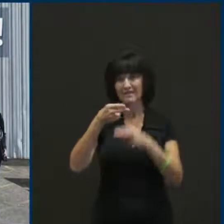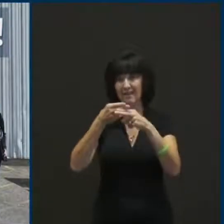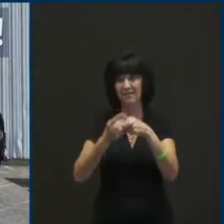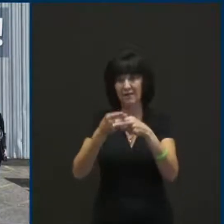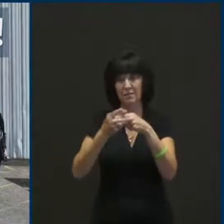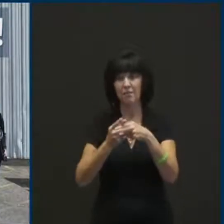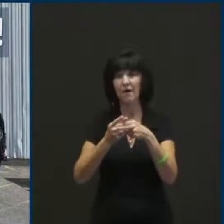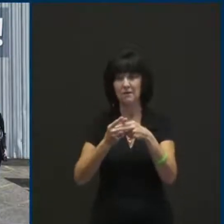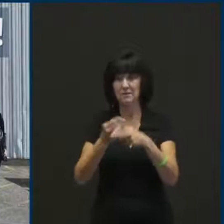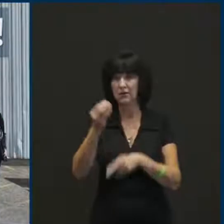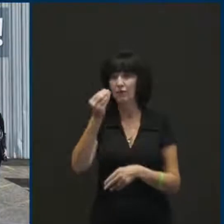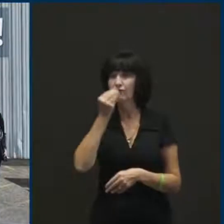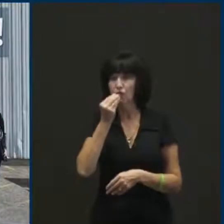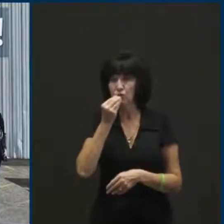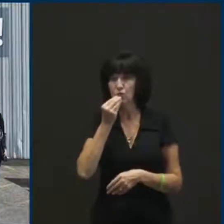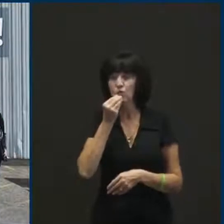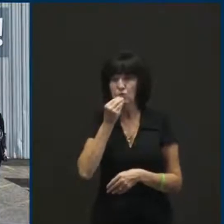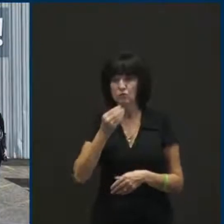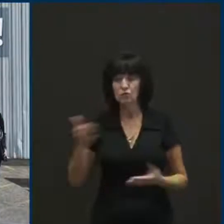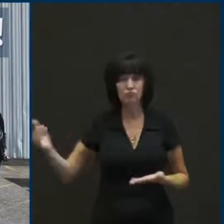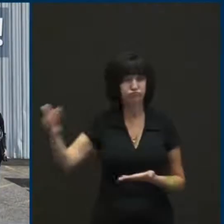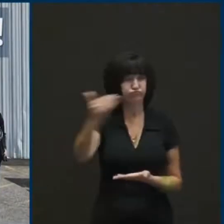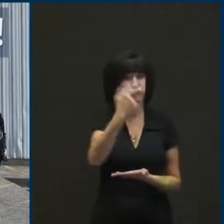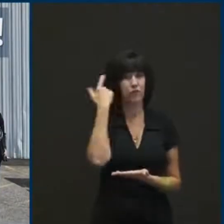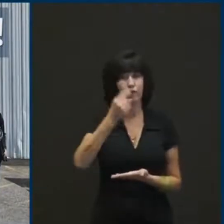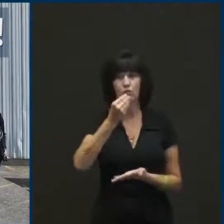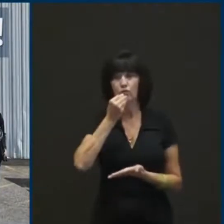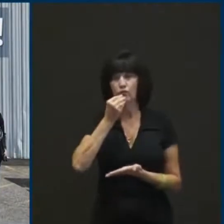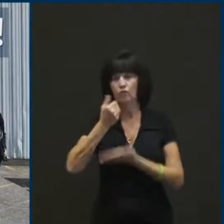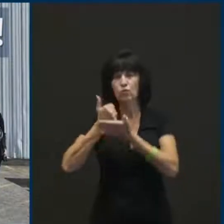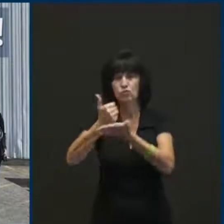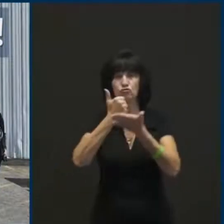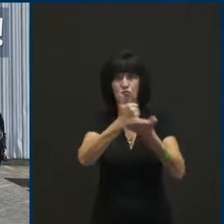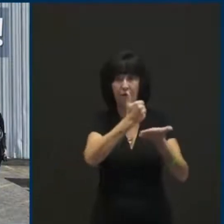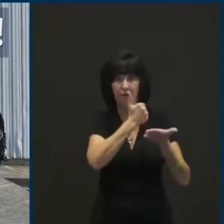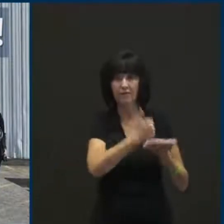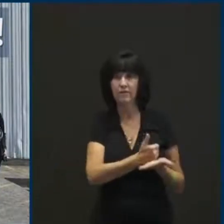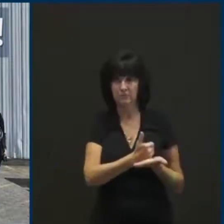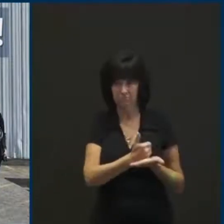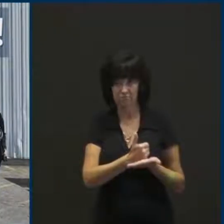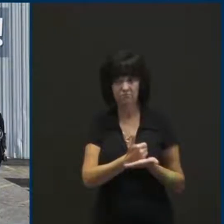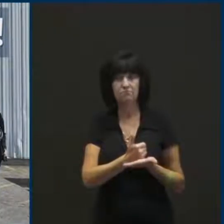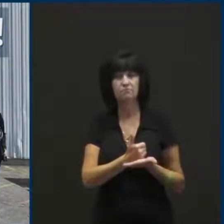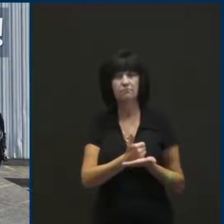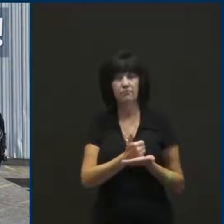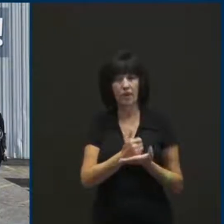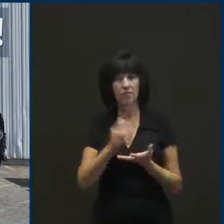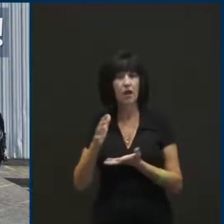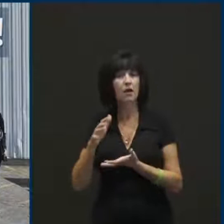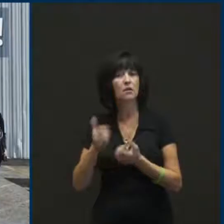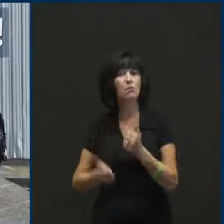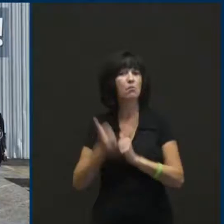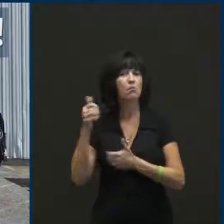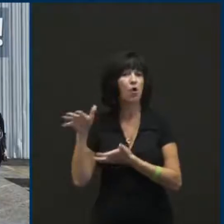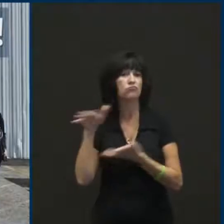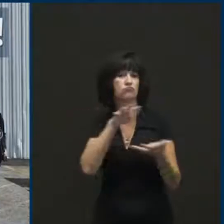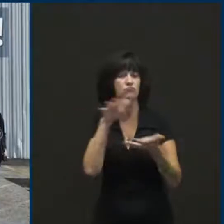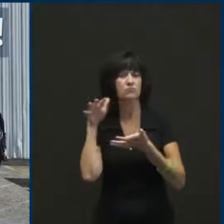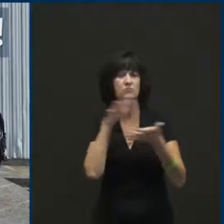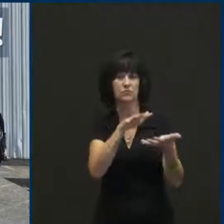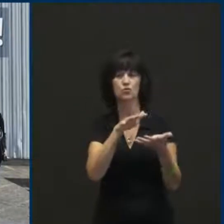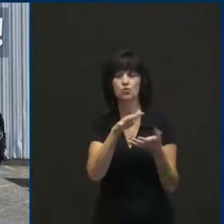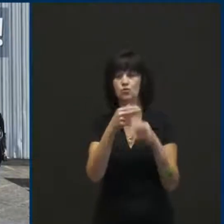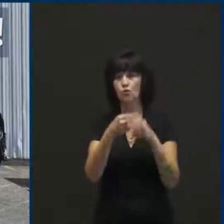neighborhood food drive. So Alex went out and collected all this food and made it available to the food bank. Just a great work